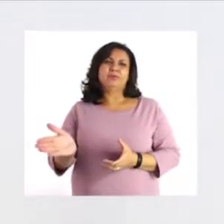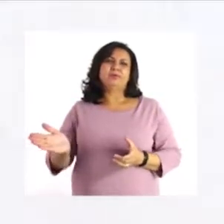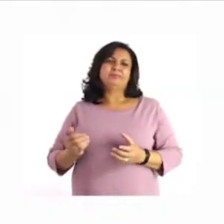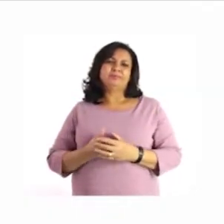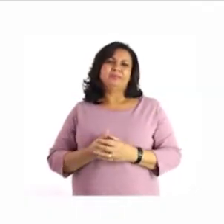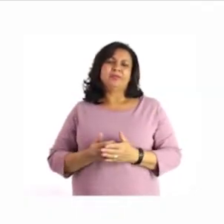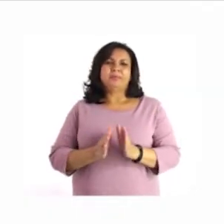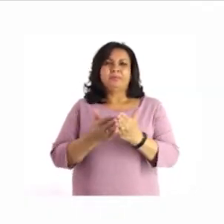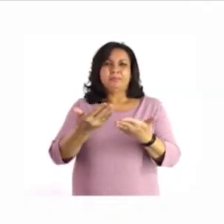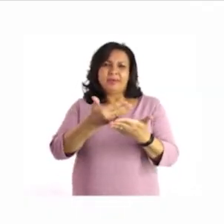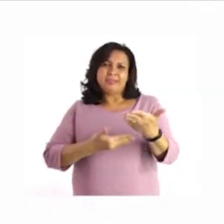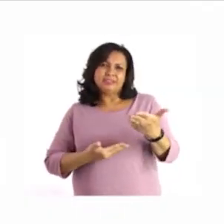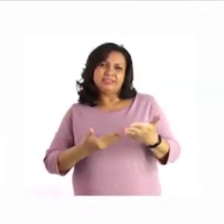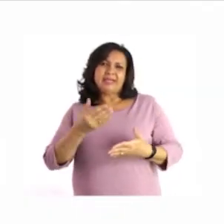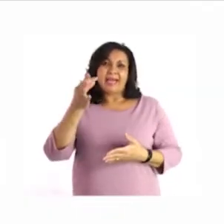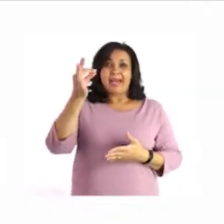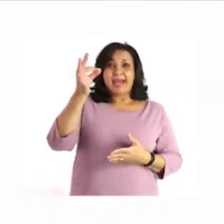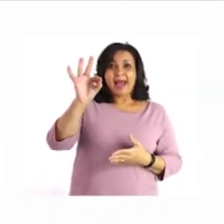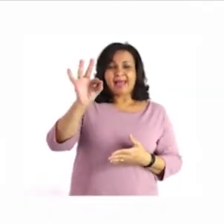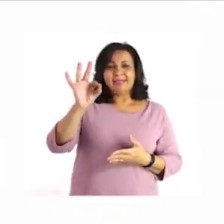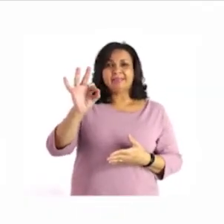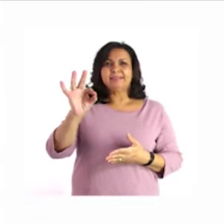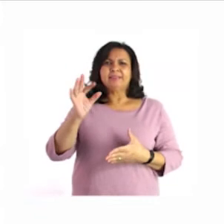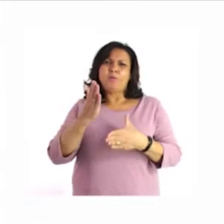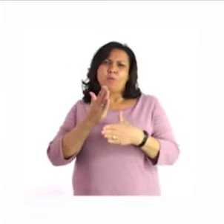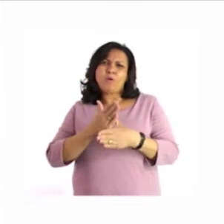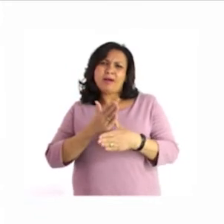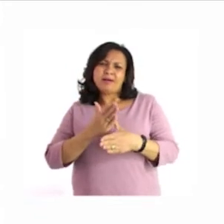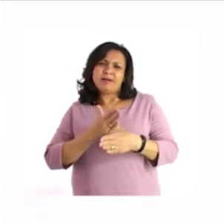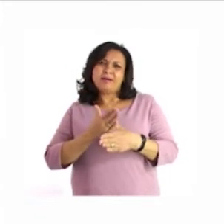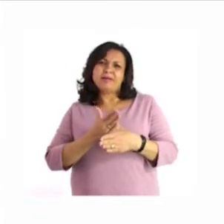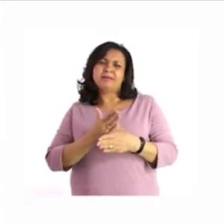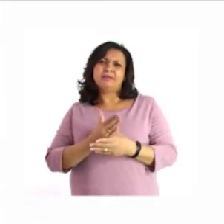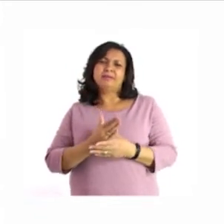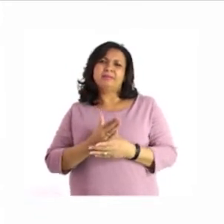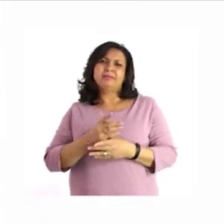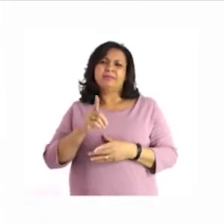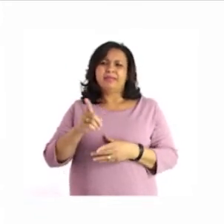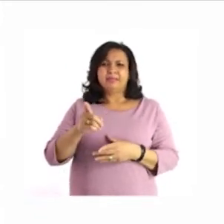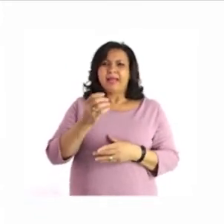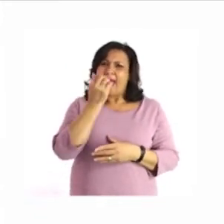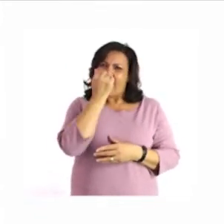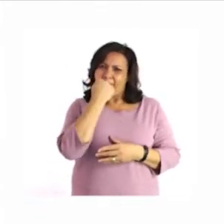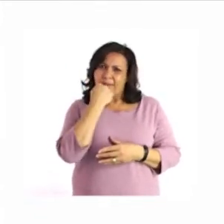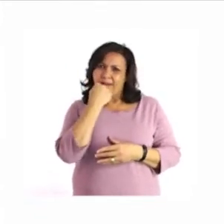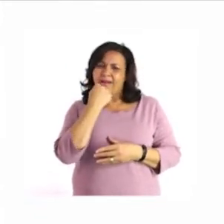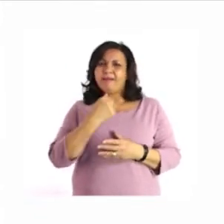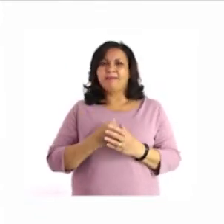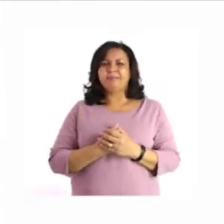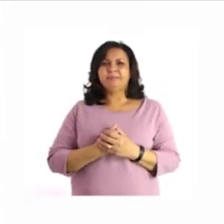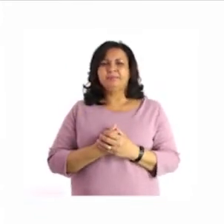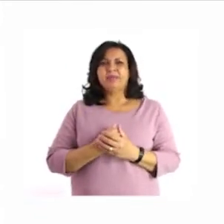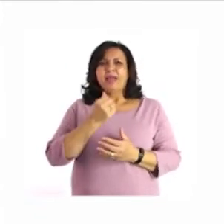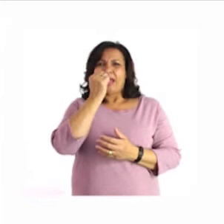9. There is a lovely, lovely exercise on page 9, and that is an apple. Remember, an apple can